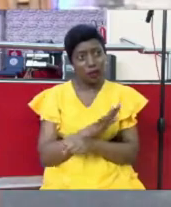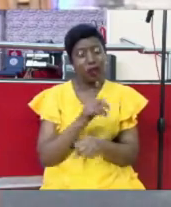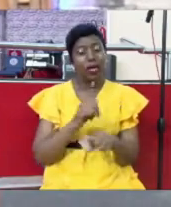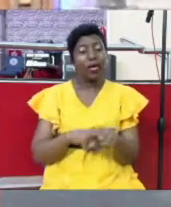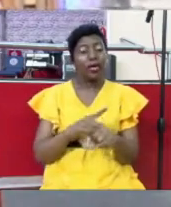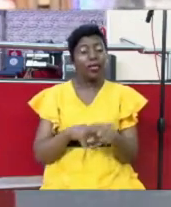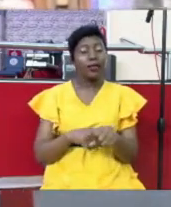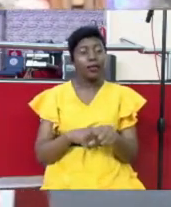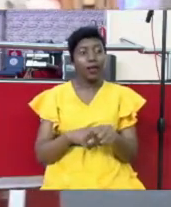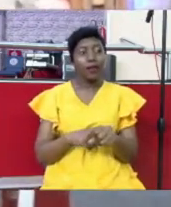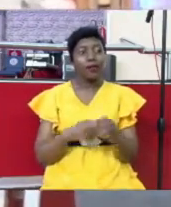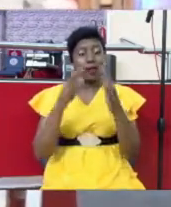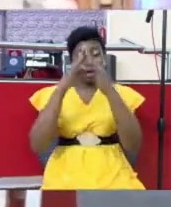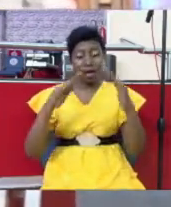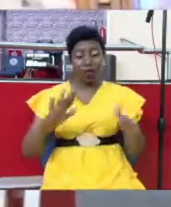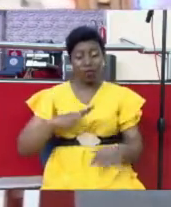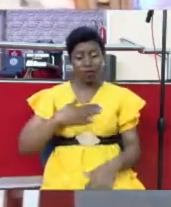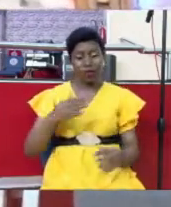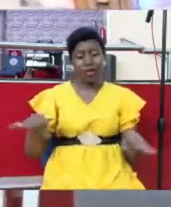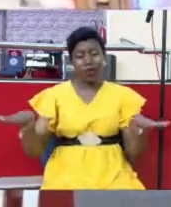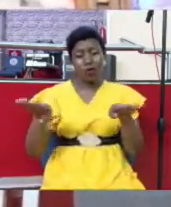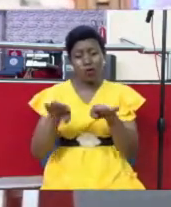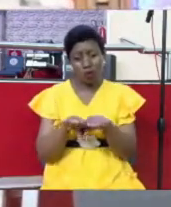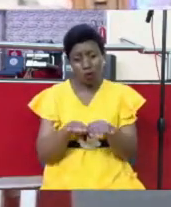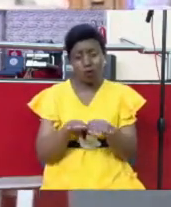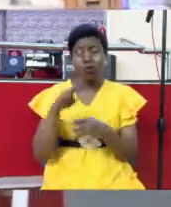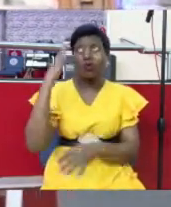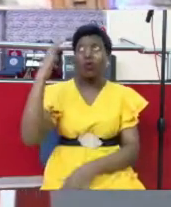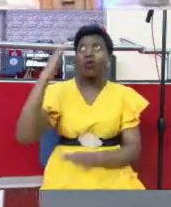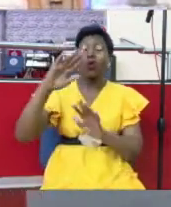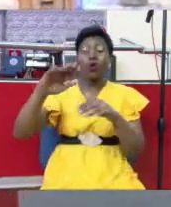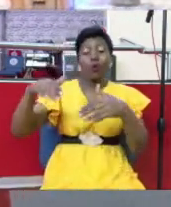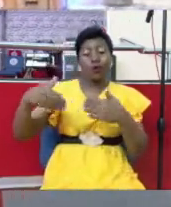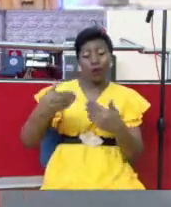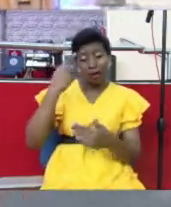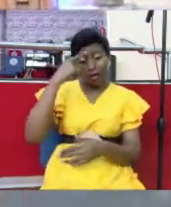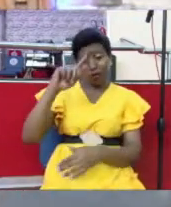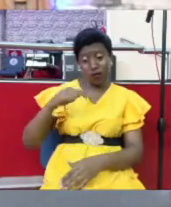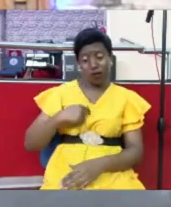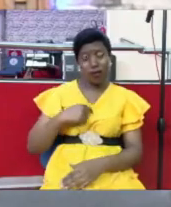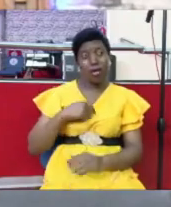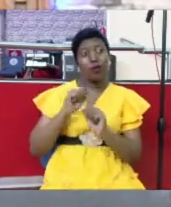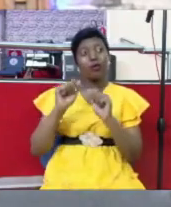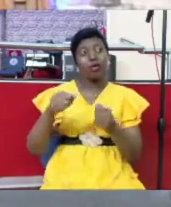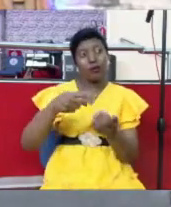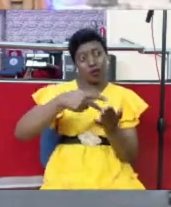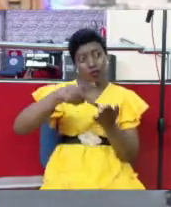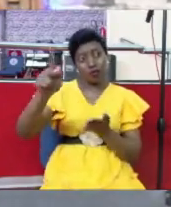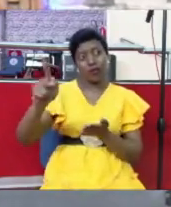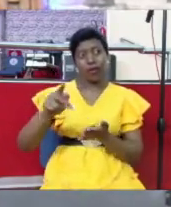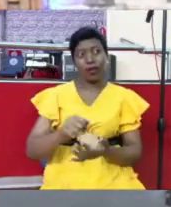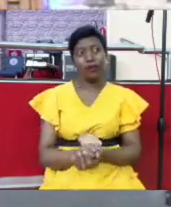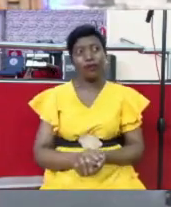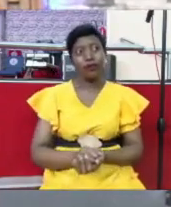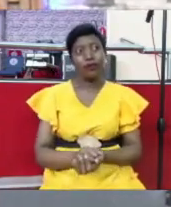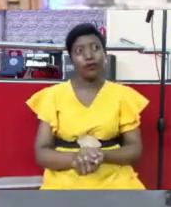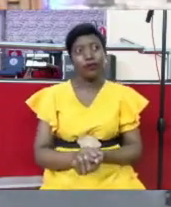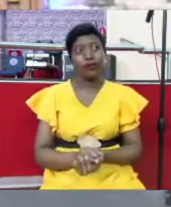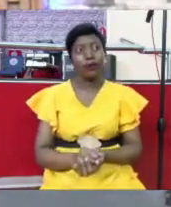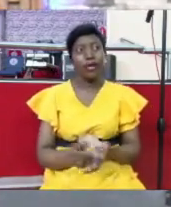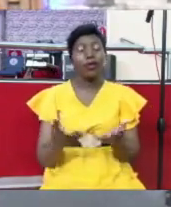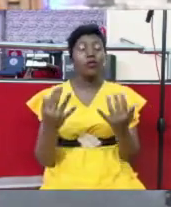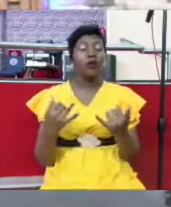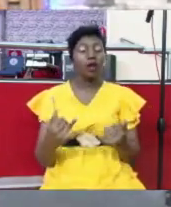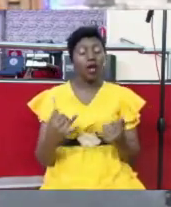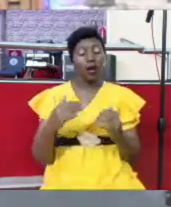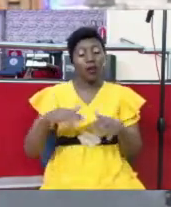locked, you provided and I was able to pay. Nashukuru sana kwa sababu nilipokuwa nimefungiwa nyumba ukanisaidia nikaweza kulipa. And so